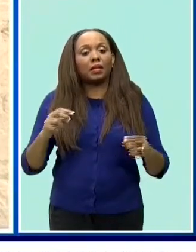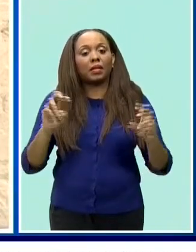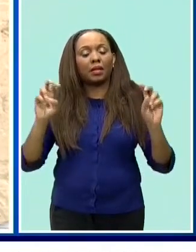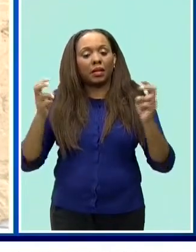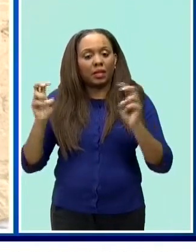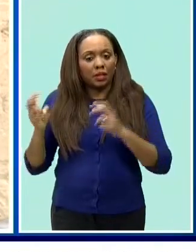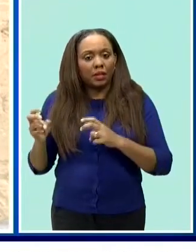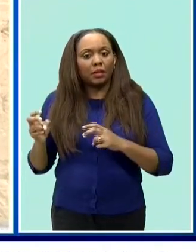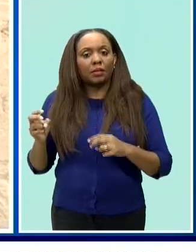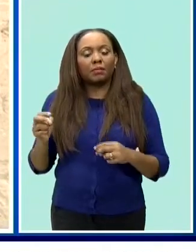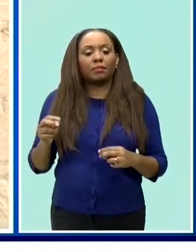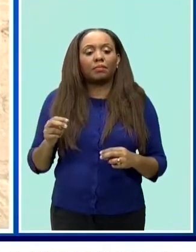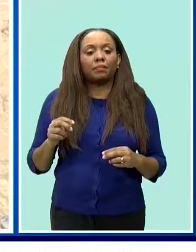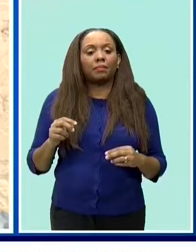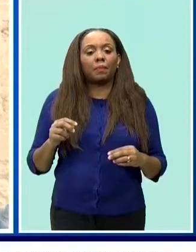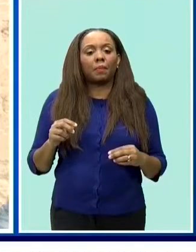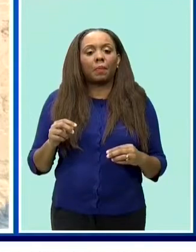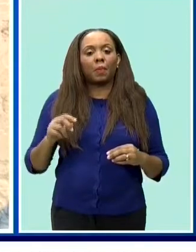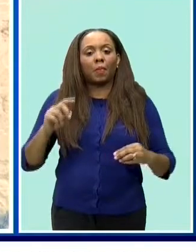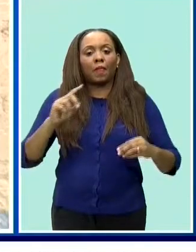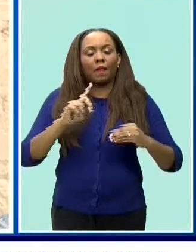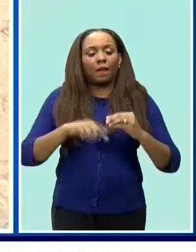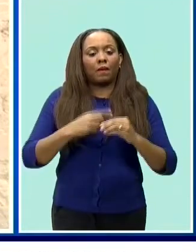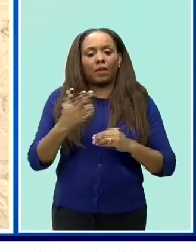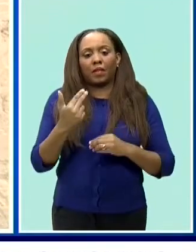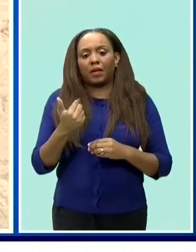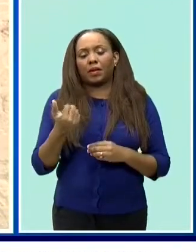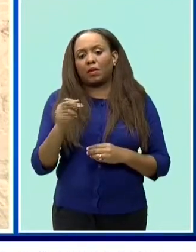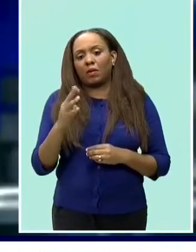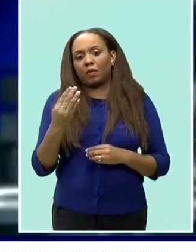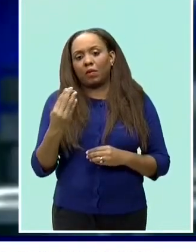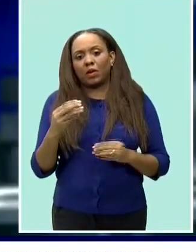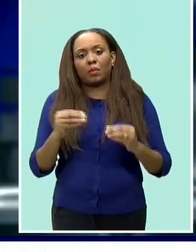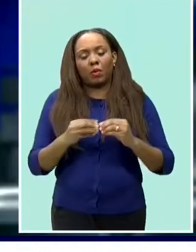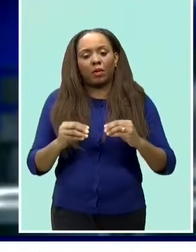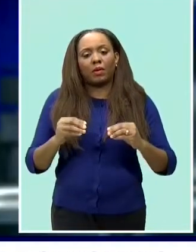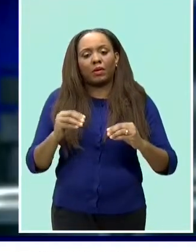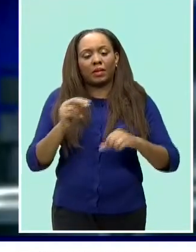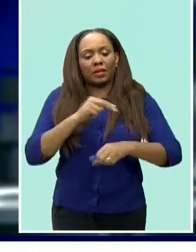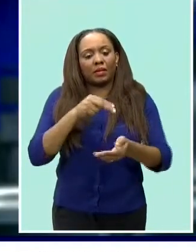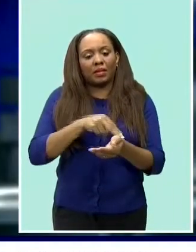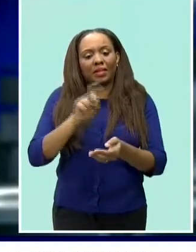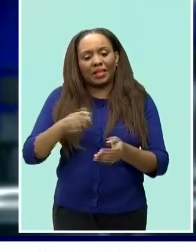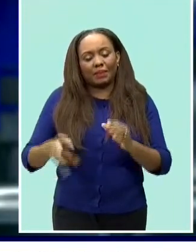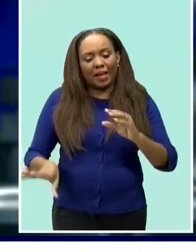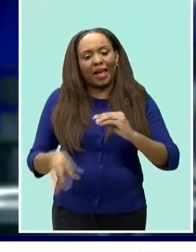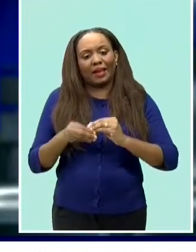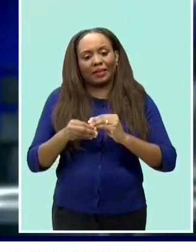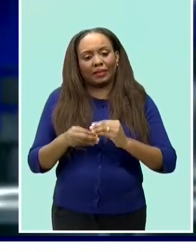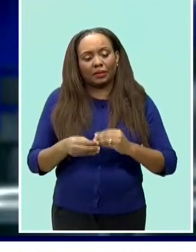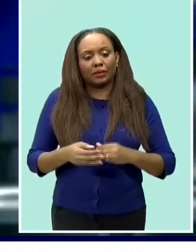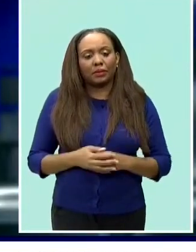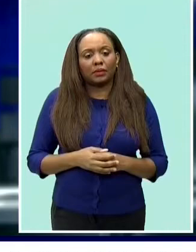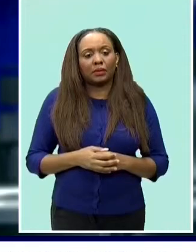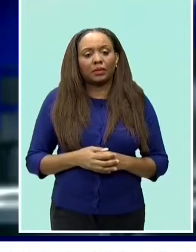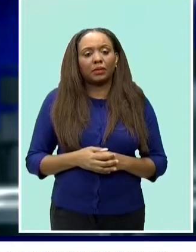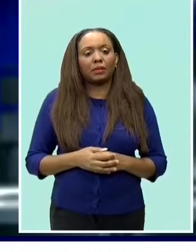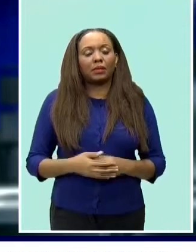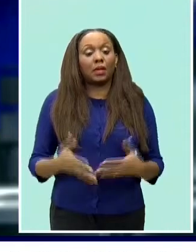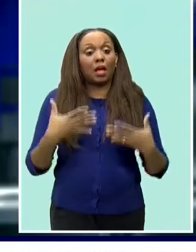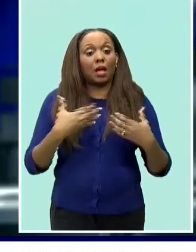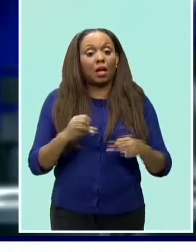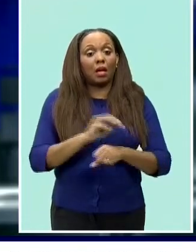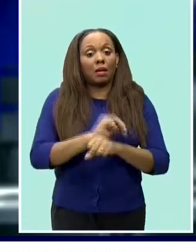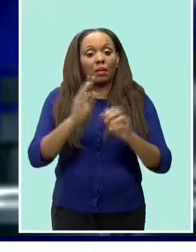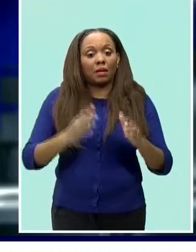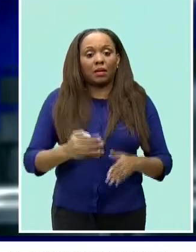filling the positions, the 13 or 14 positions. I should note the health minister also insists that they're not